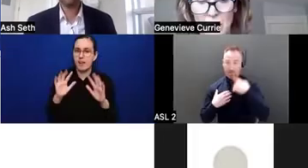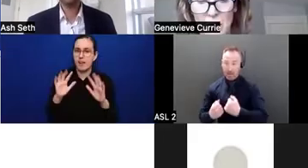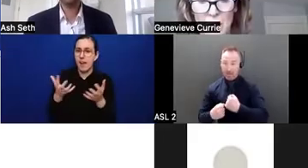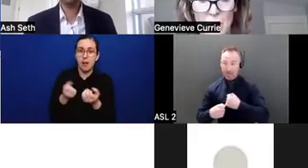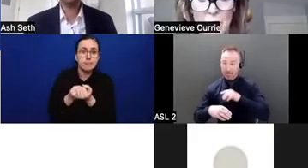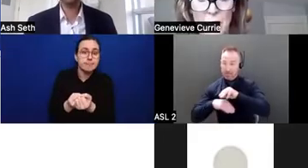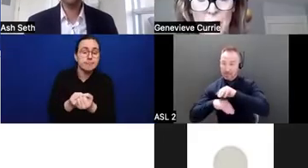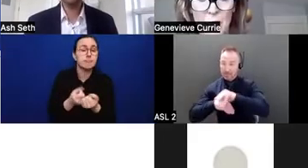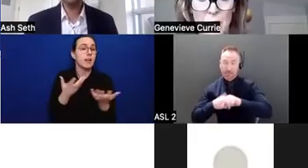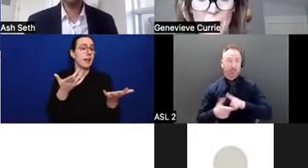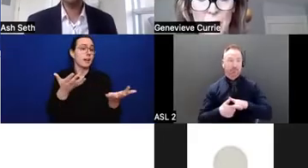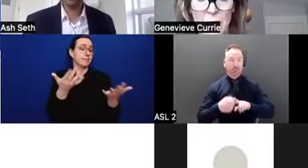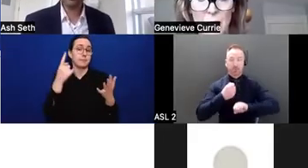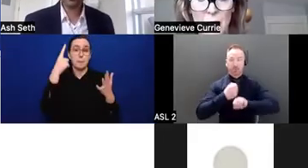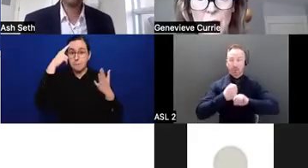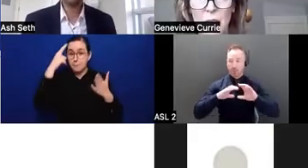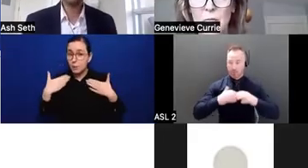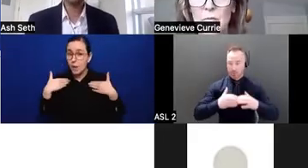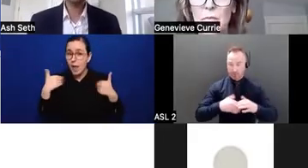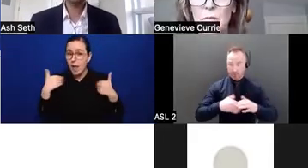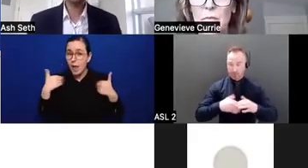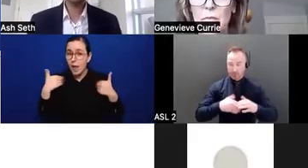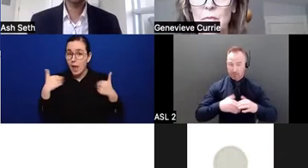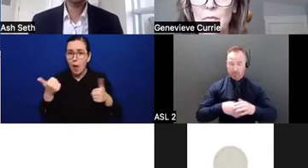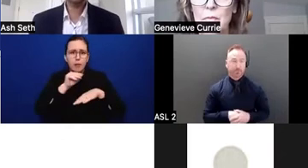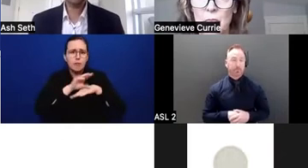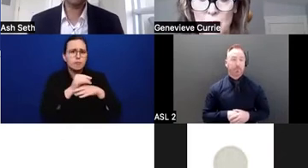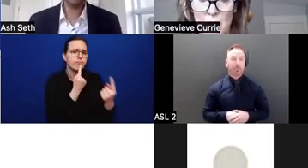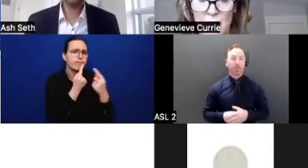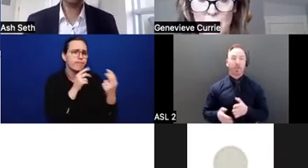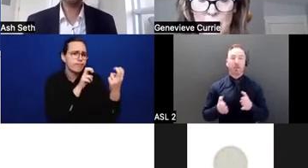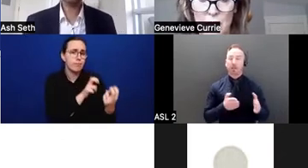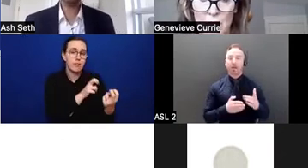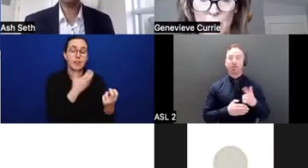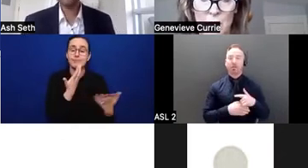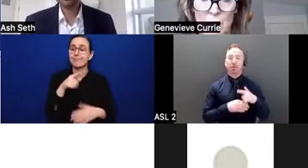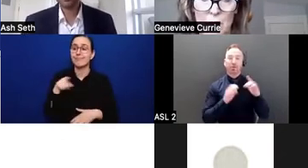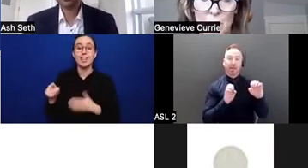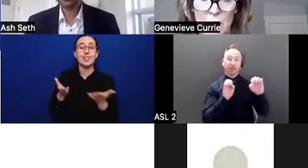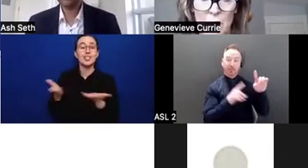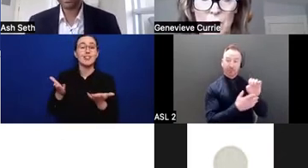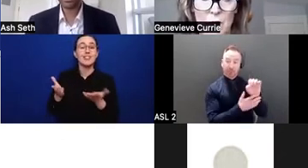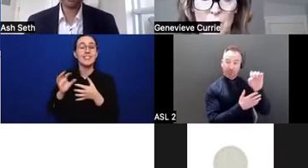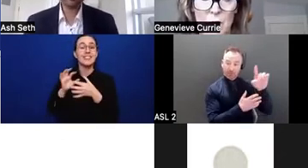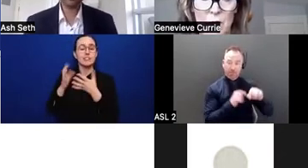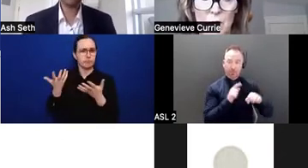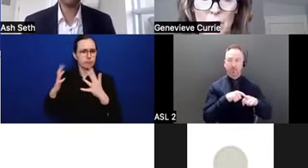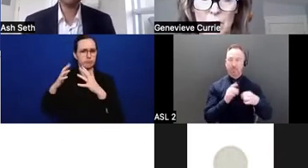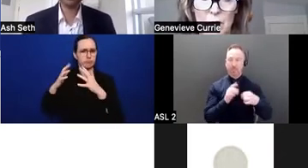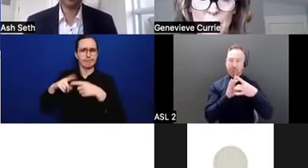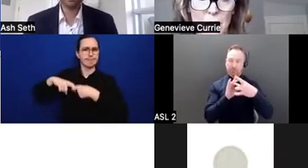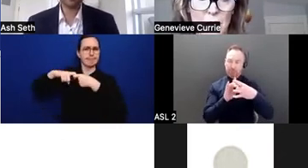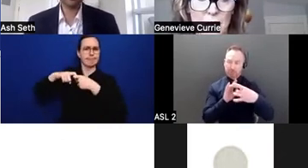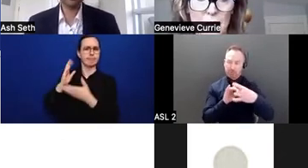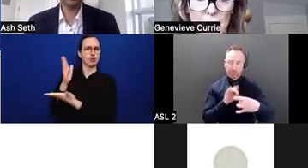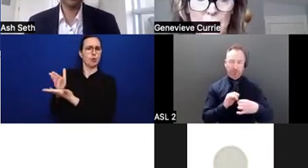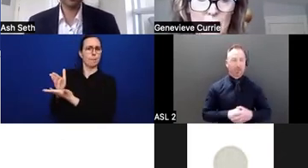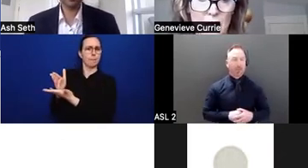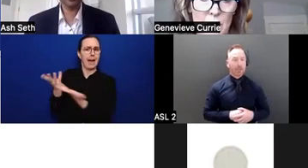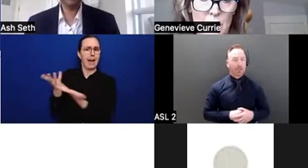groups. For education, youth mentioned that they were concerned about their academic scores and